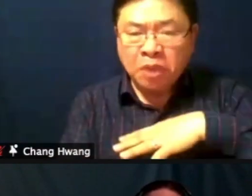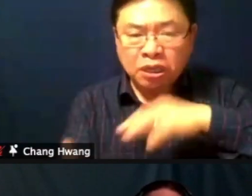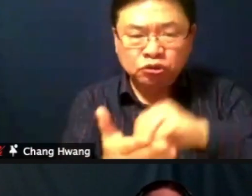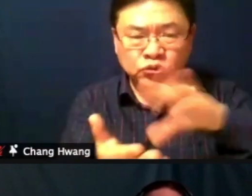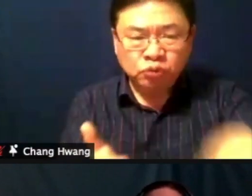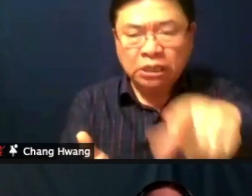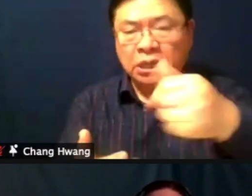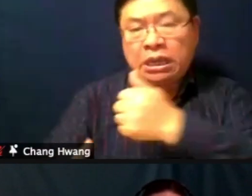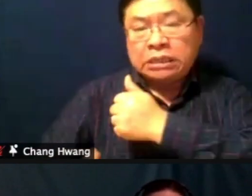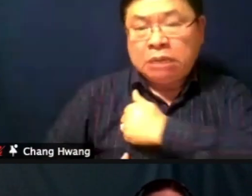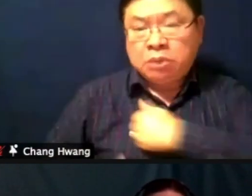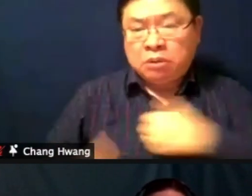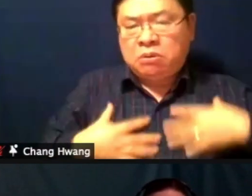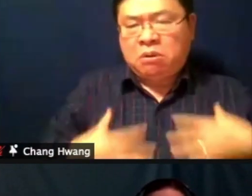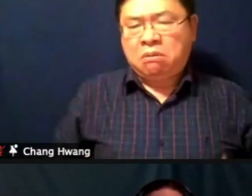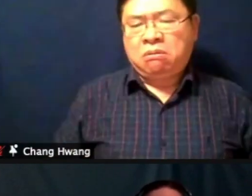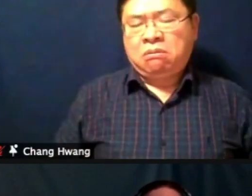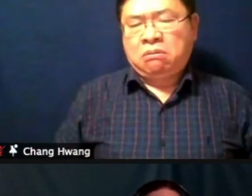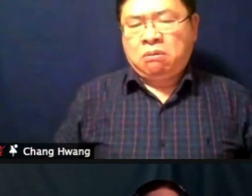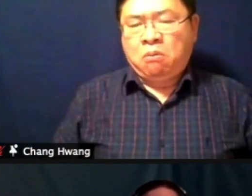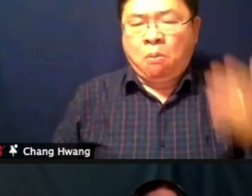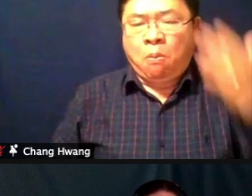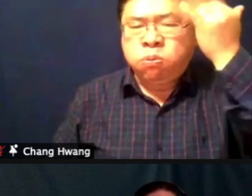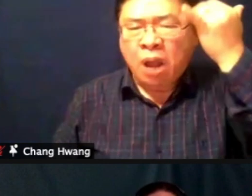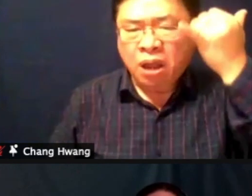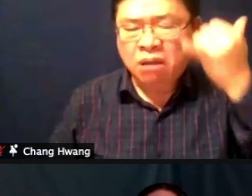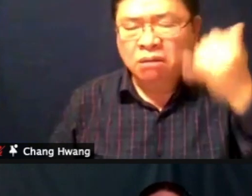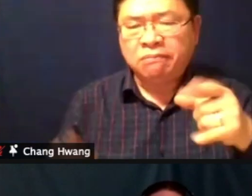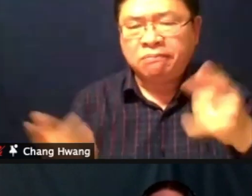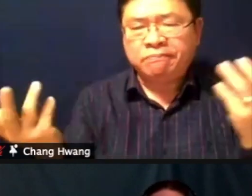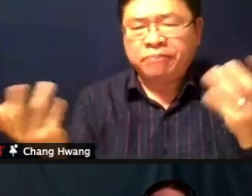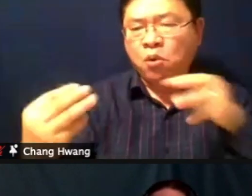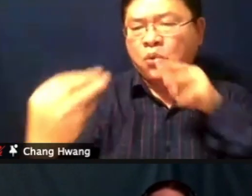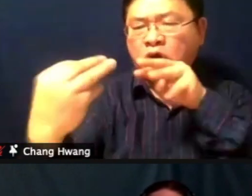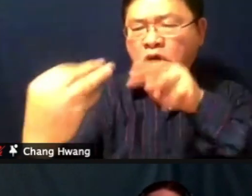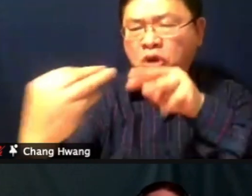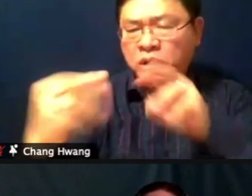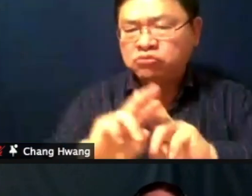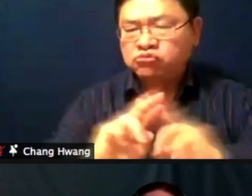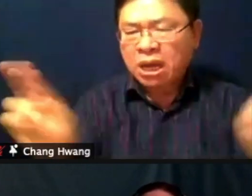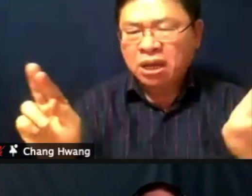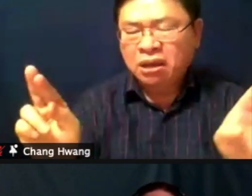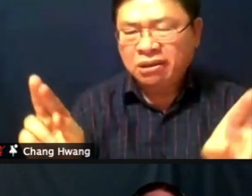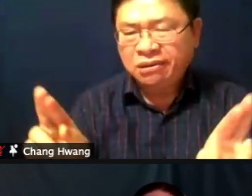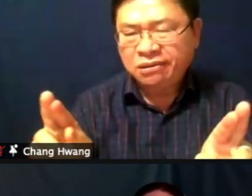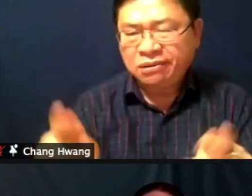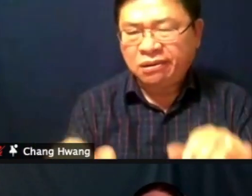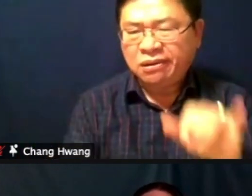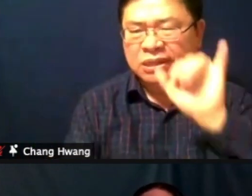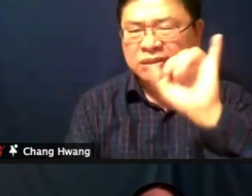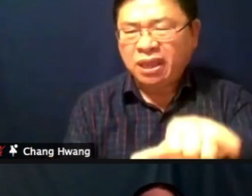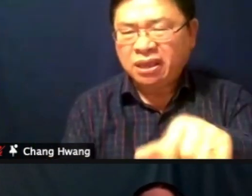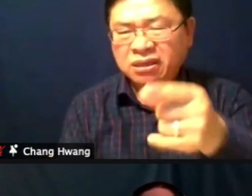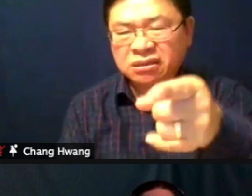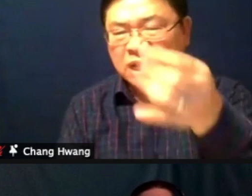And there, as you can see as well, it's mostly male students who are wearing a uniform.